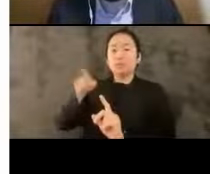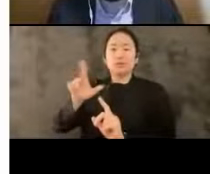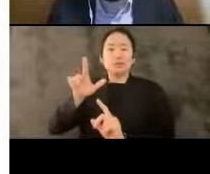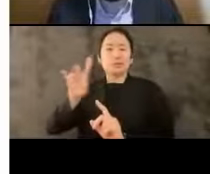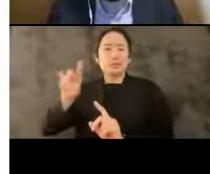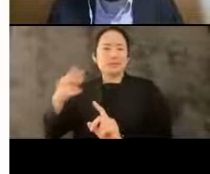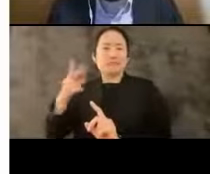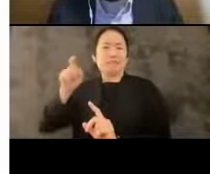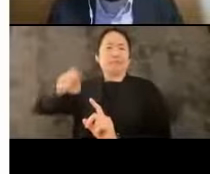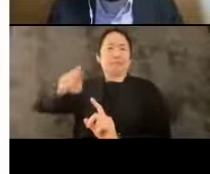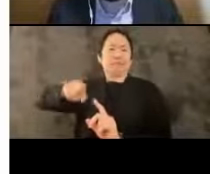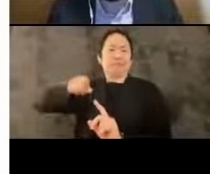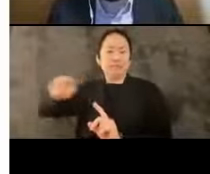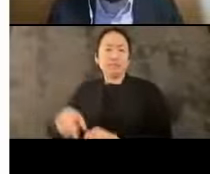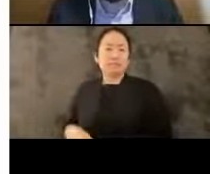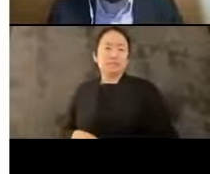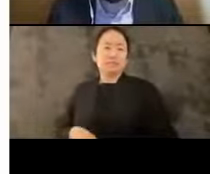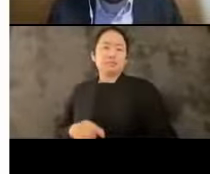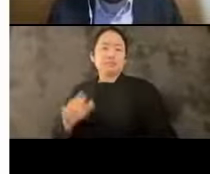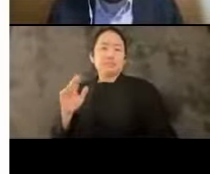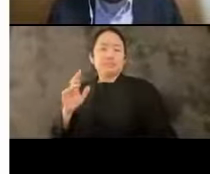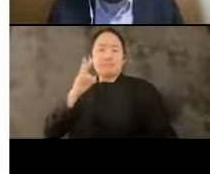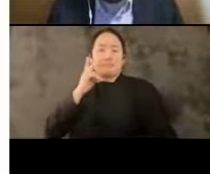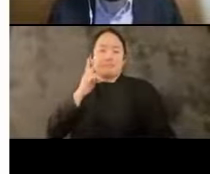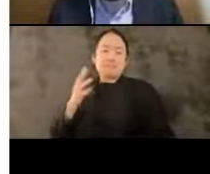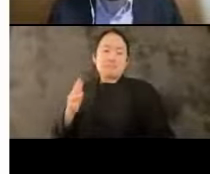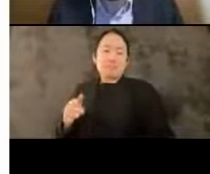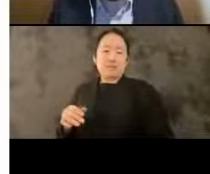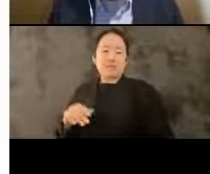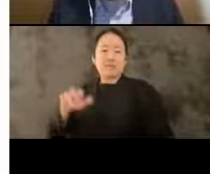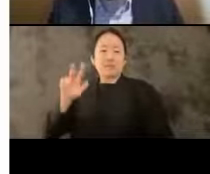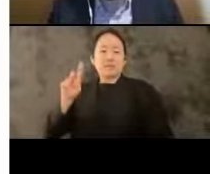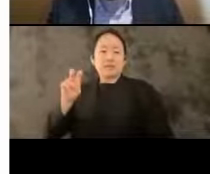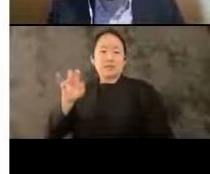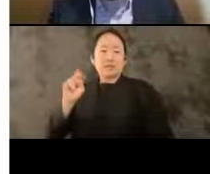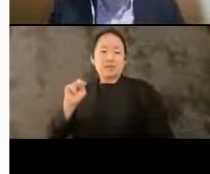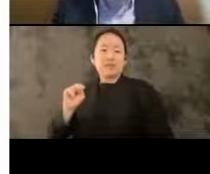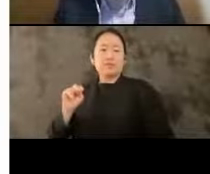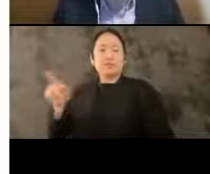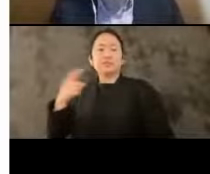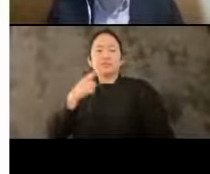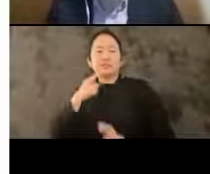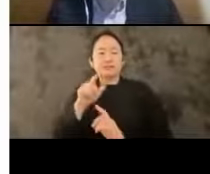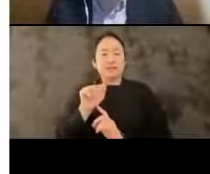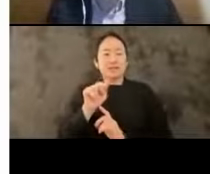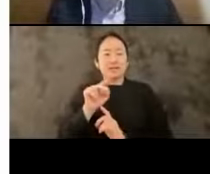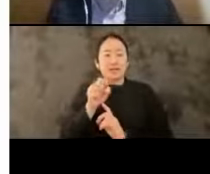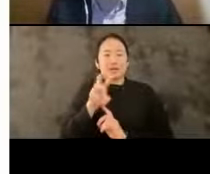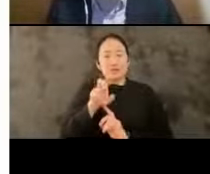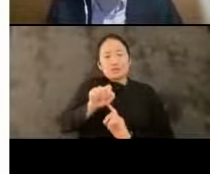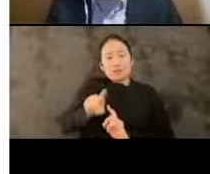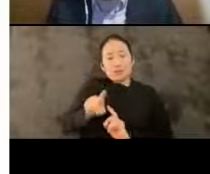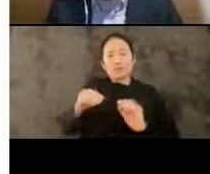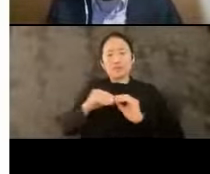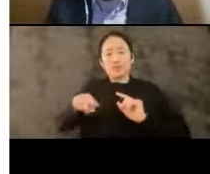And let's see. Yeah, Andrew's asking a little bit more about the island platforms, if